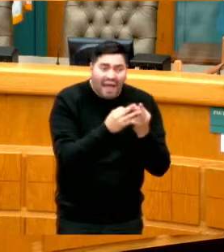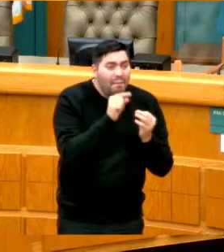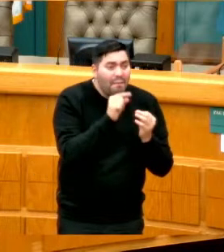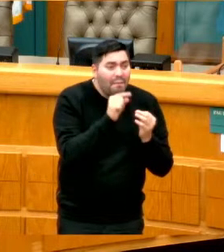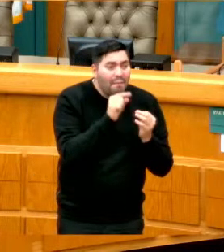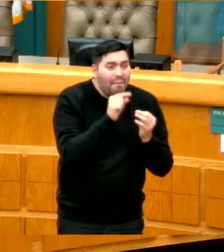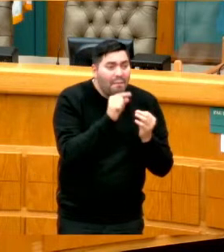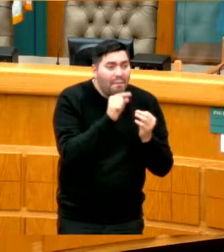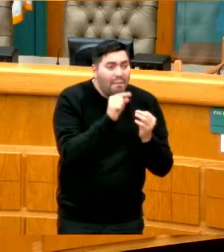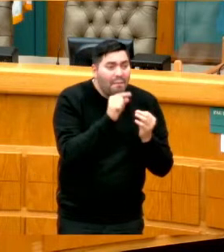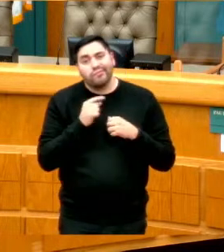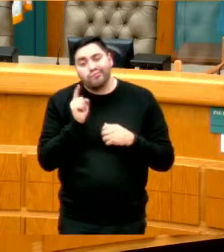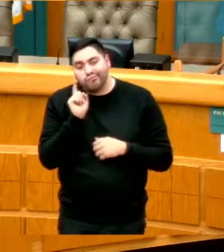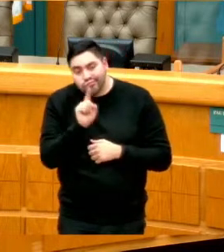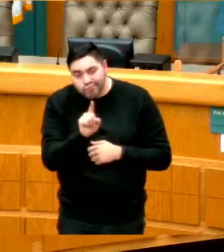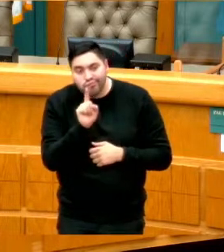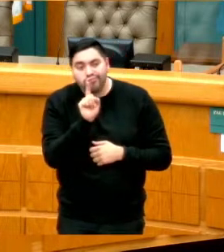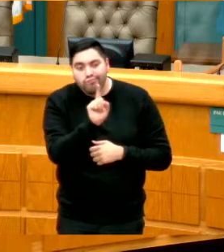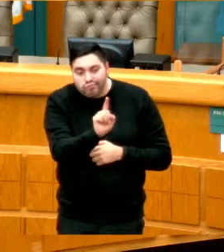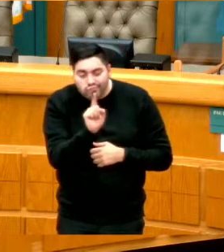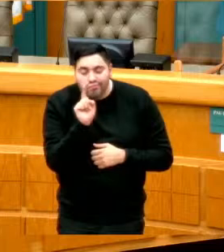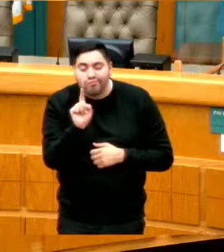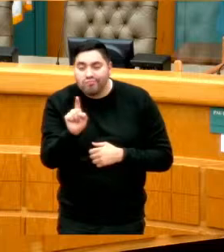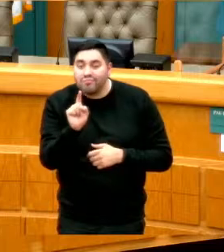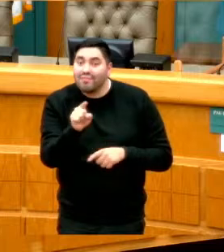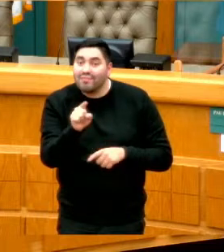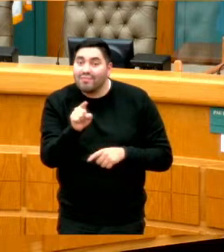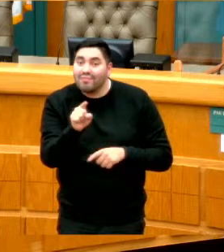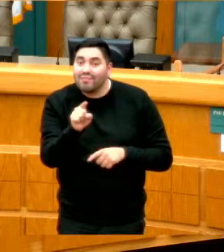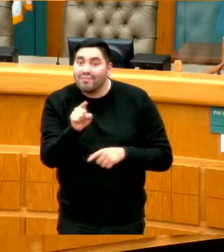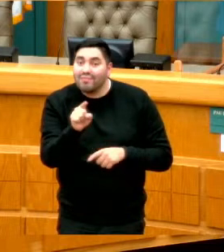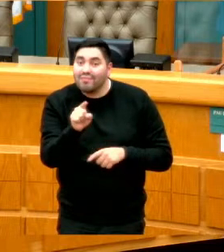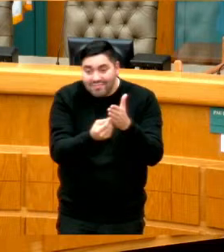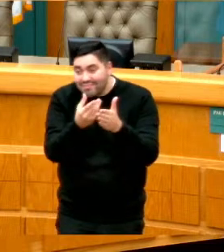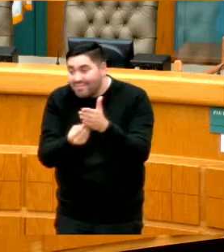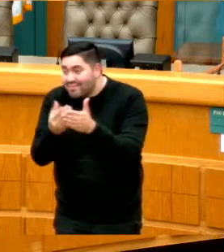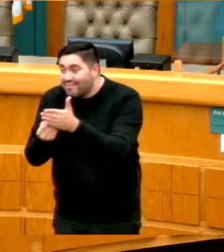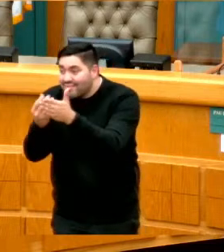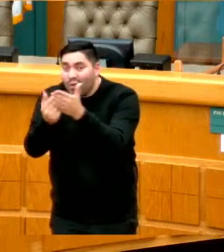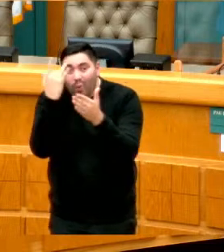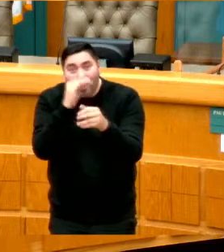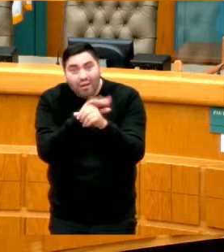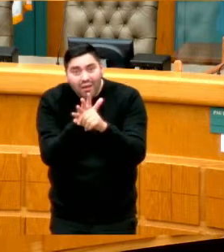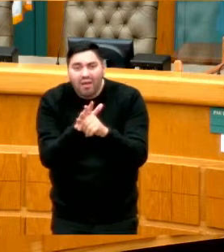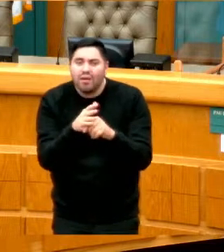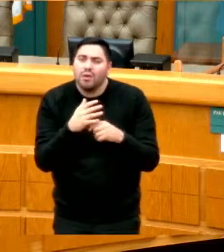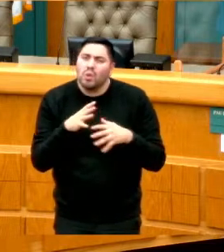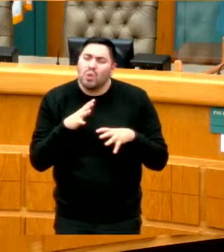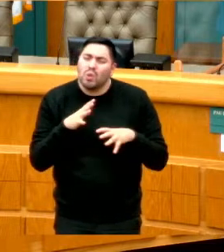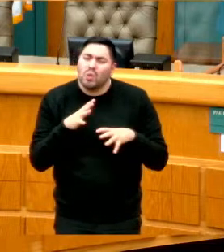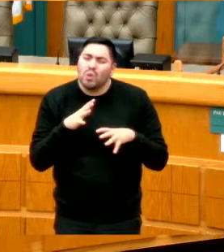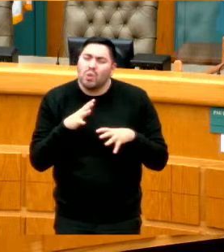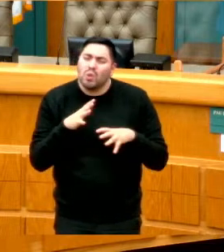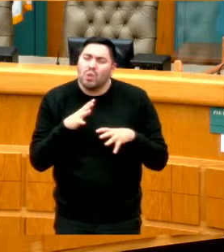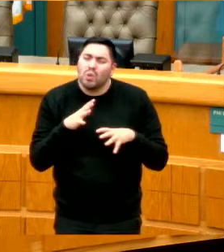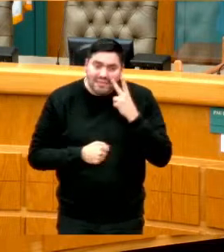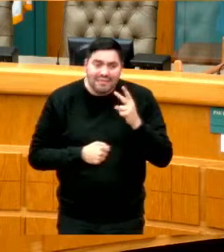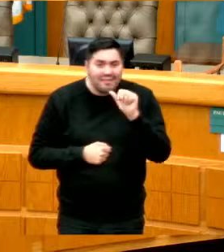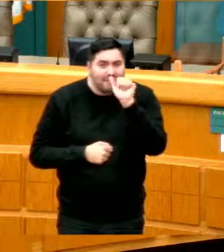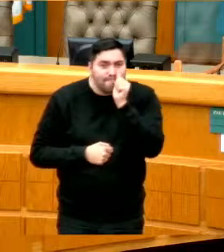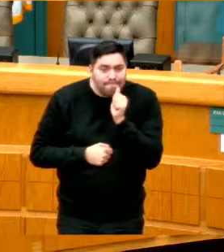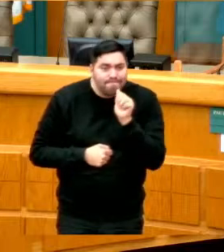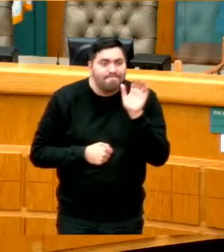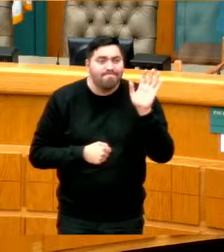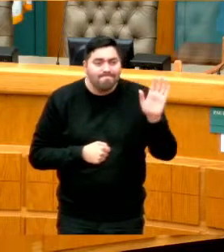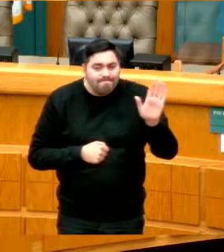memorials that I've attended lately, it's painful. It's painful to see the suffering of our